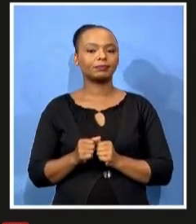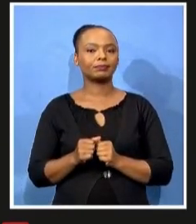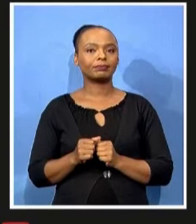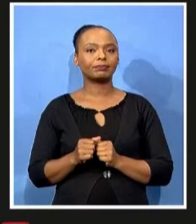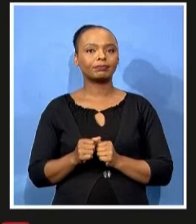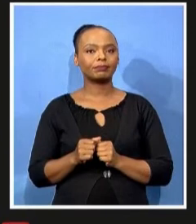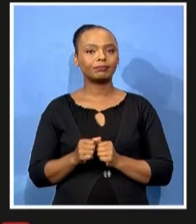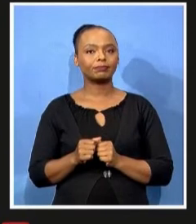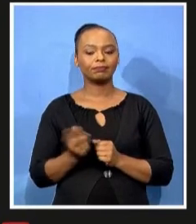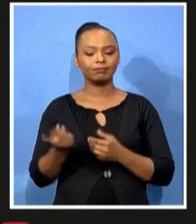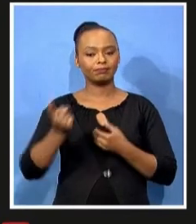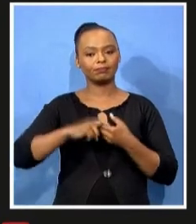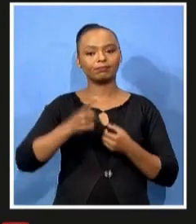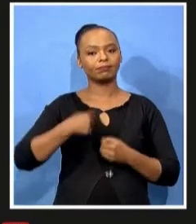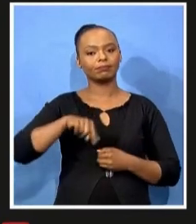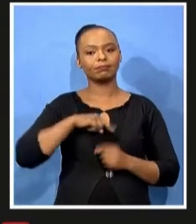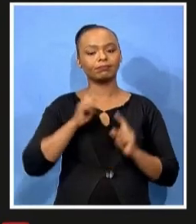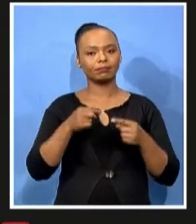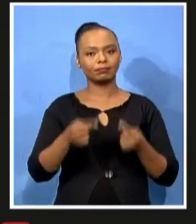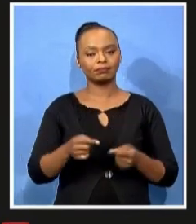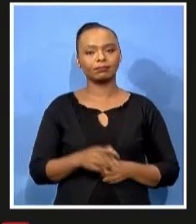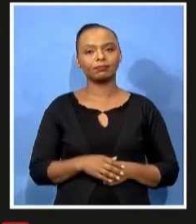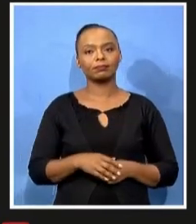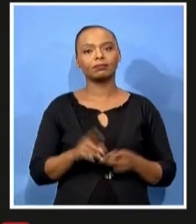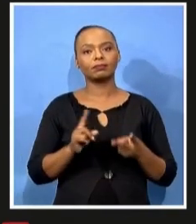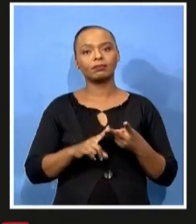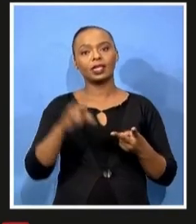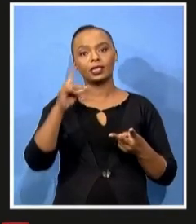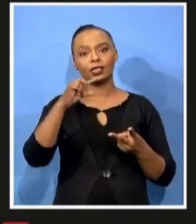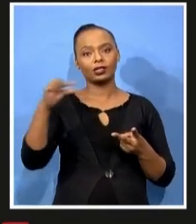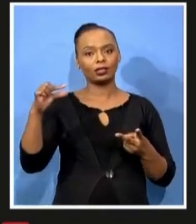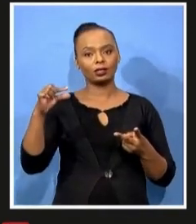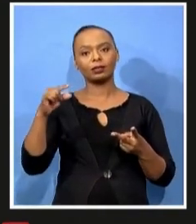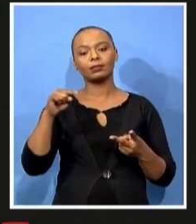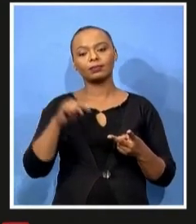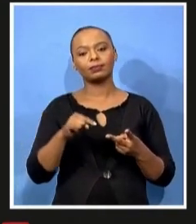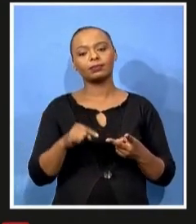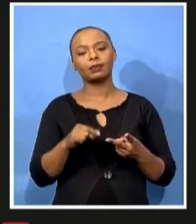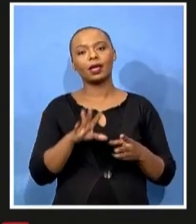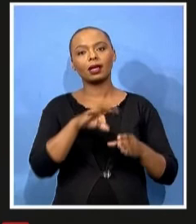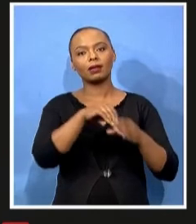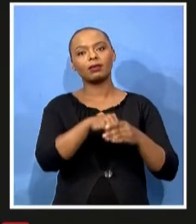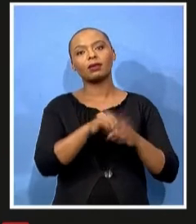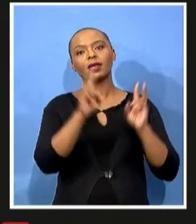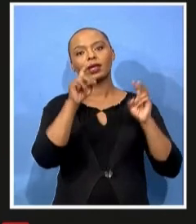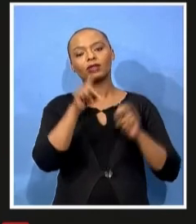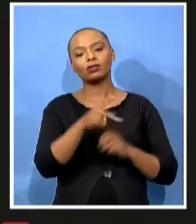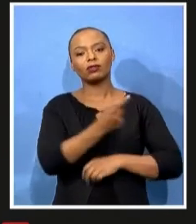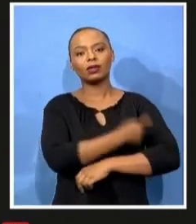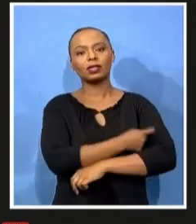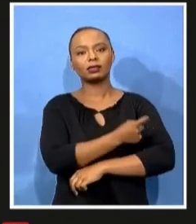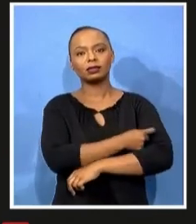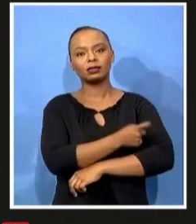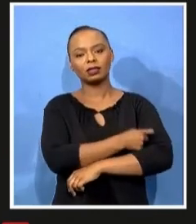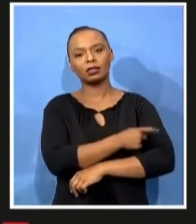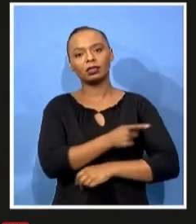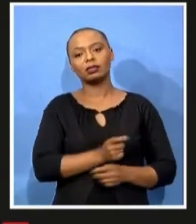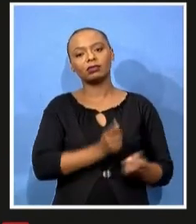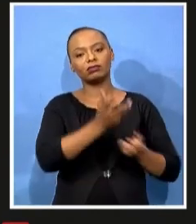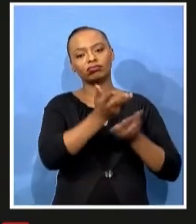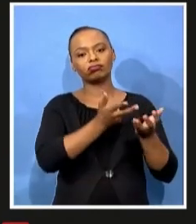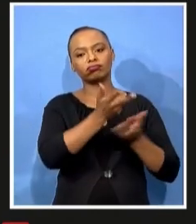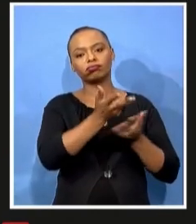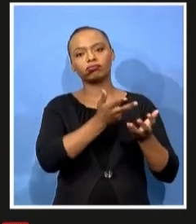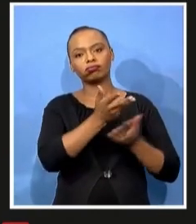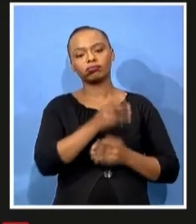Director General is involved in the issues of our vaccine acquisition, the urgent matters that he's dealing with. And